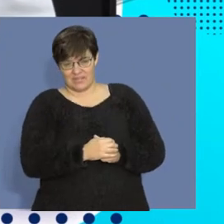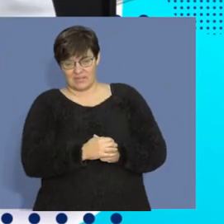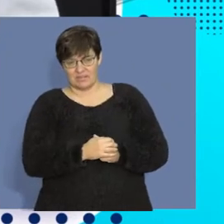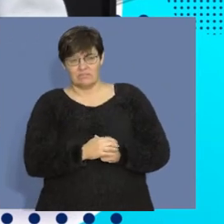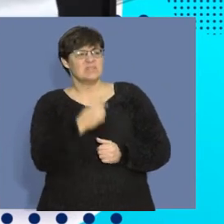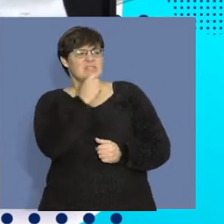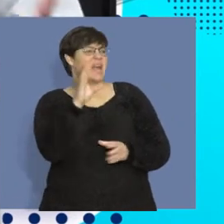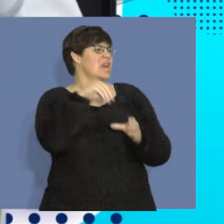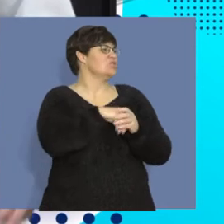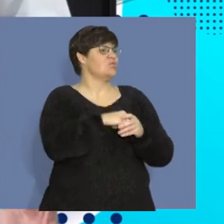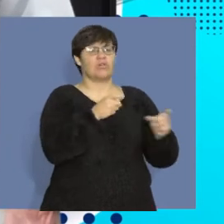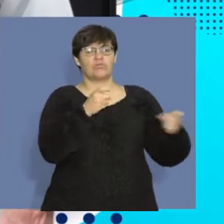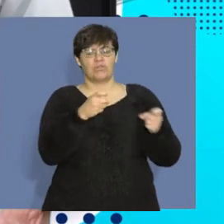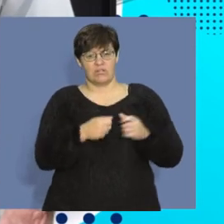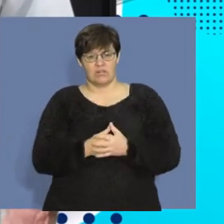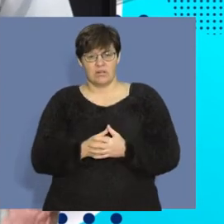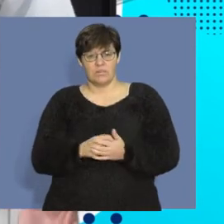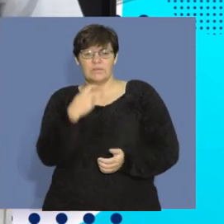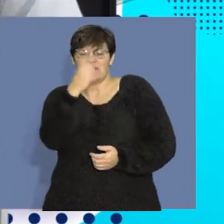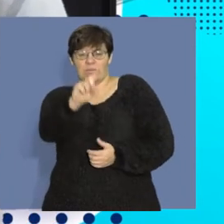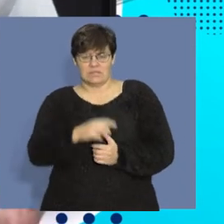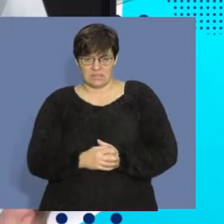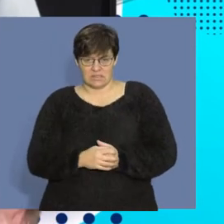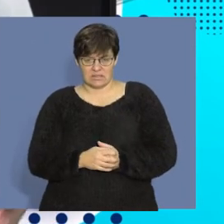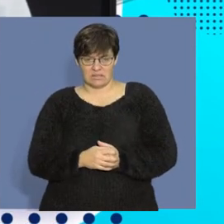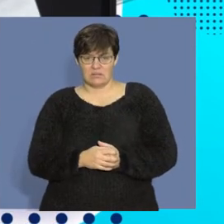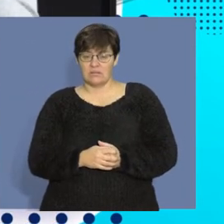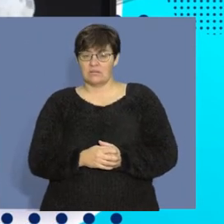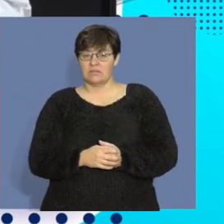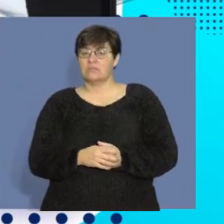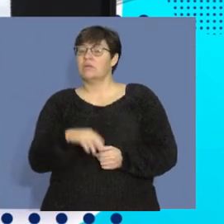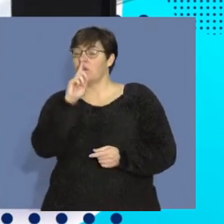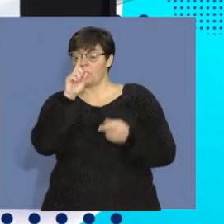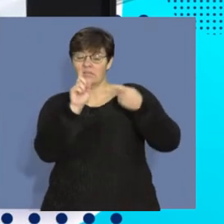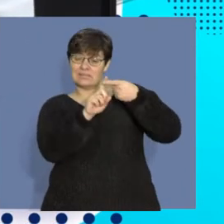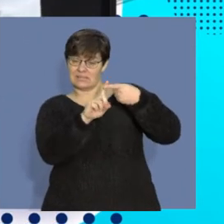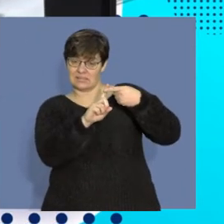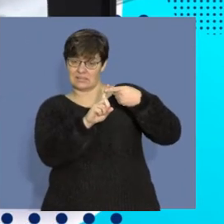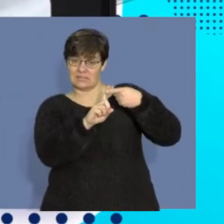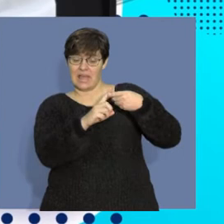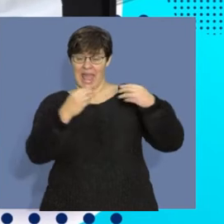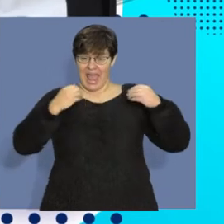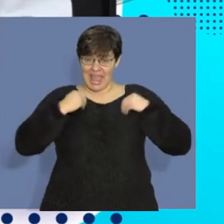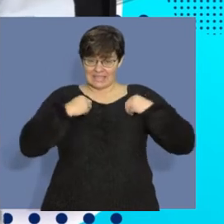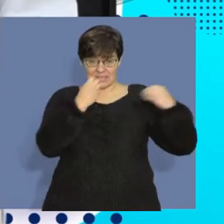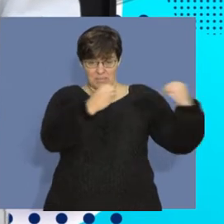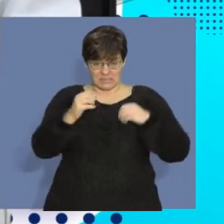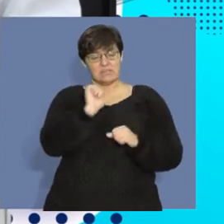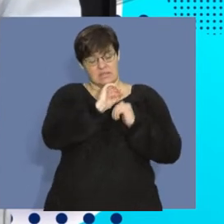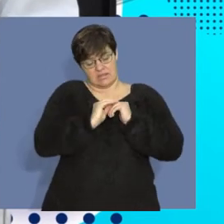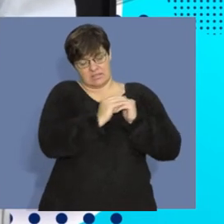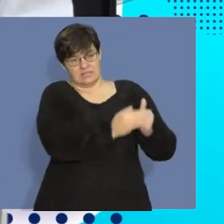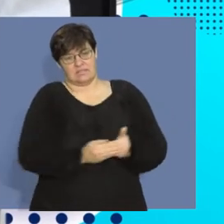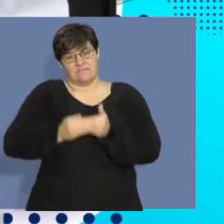well. When we're talking about internal control, what are we saying? We're looking at safeguarding the assets of